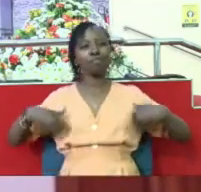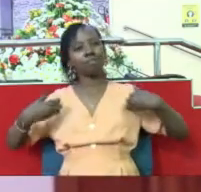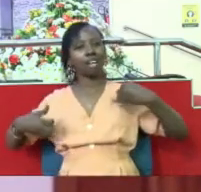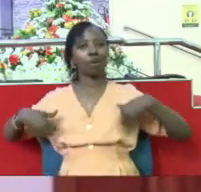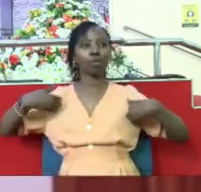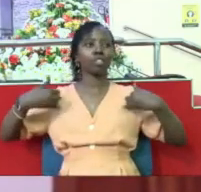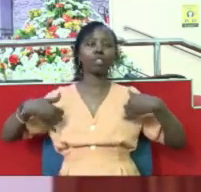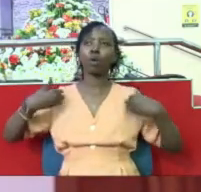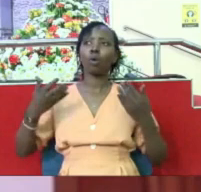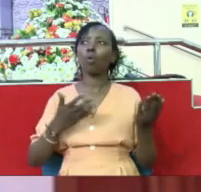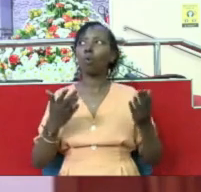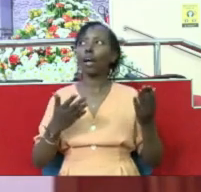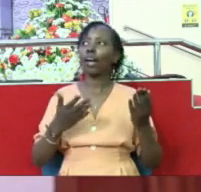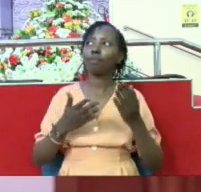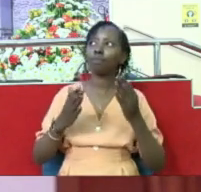I lost a friend.